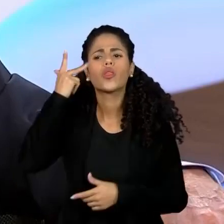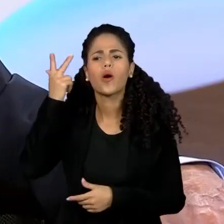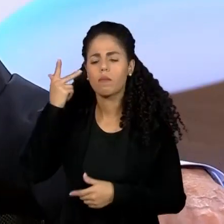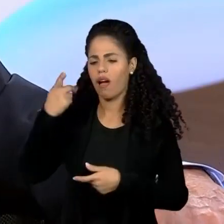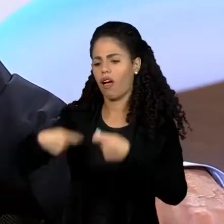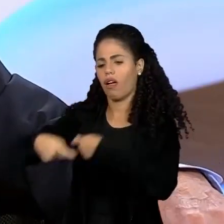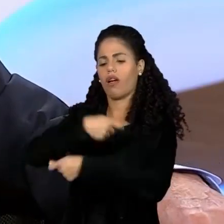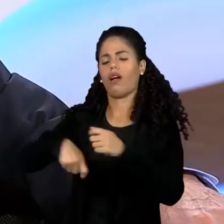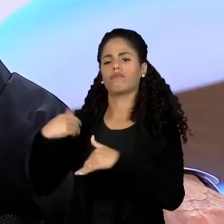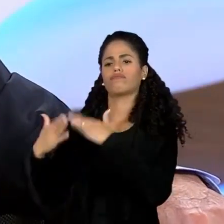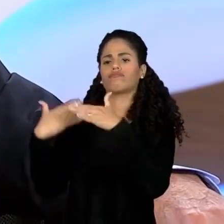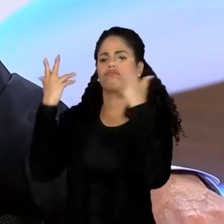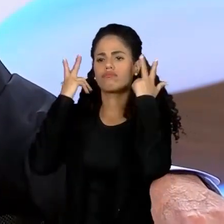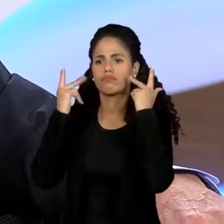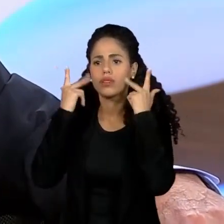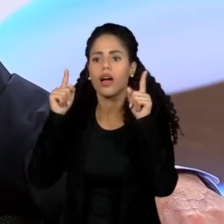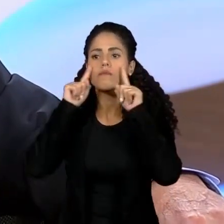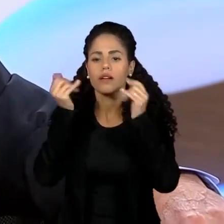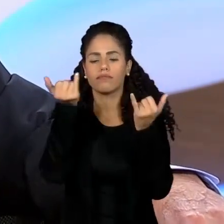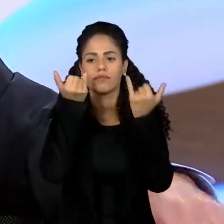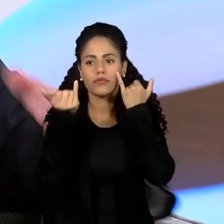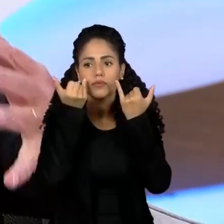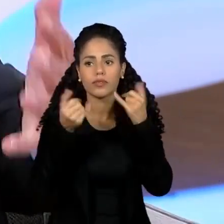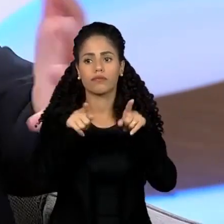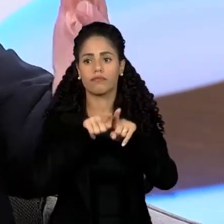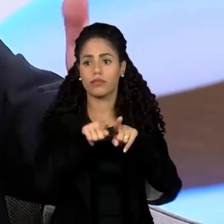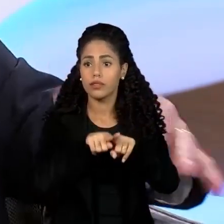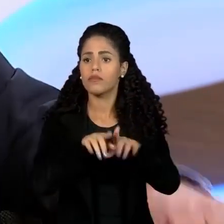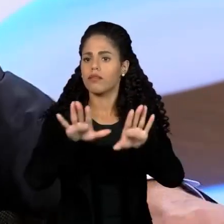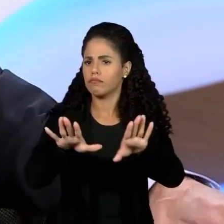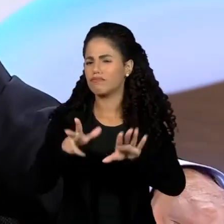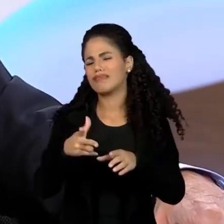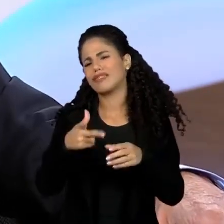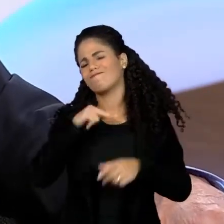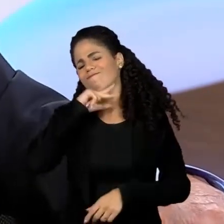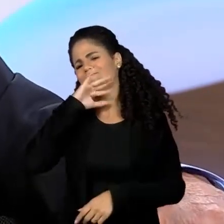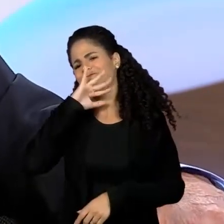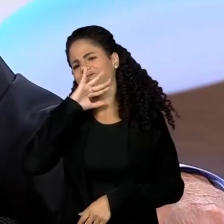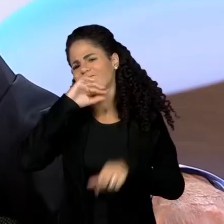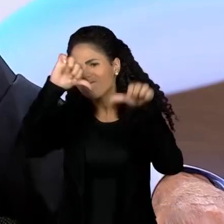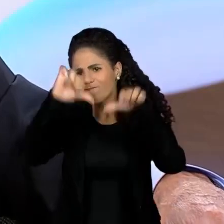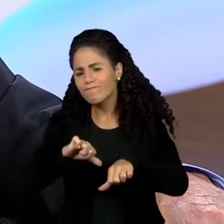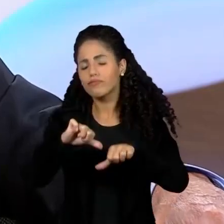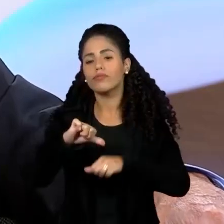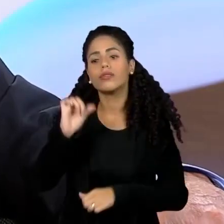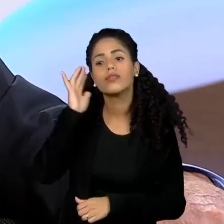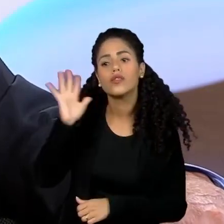of information, it works particularly bad. That was the subject of my Nobel Prize. Professor,